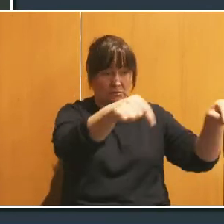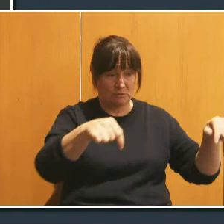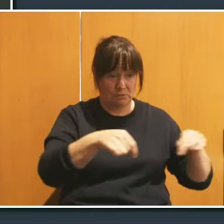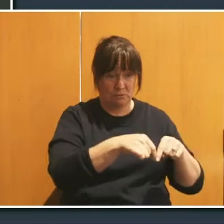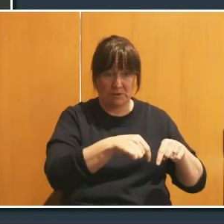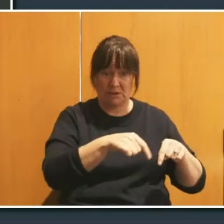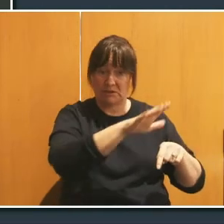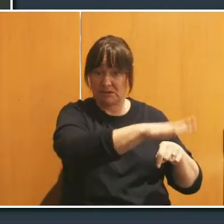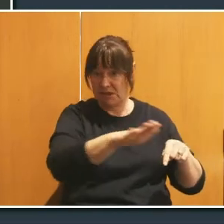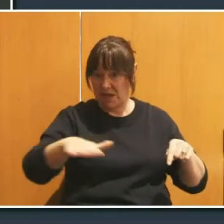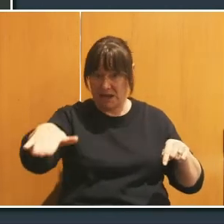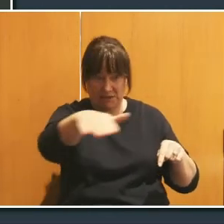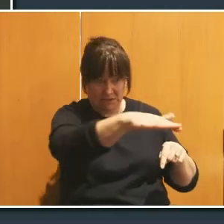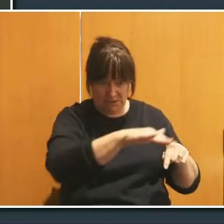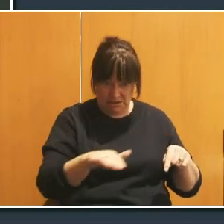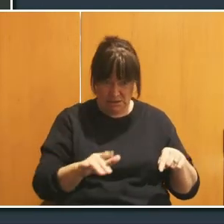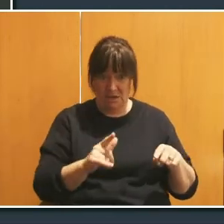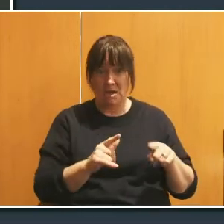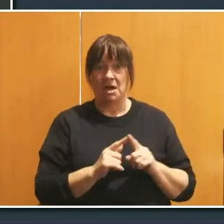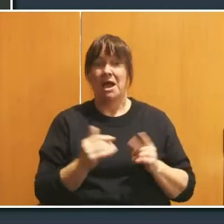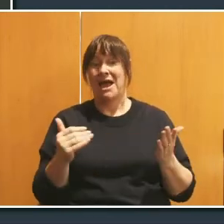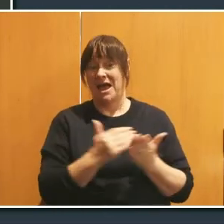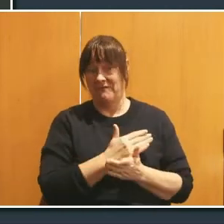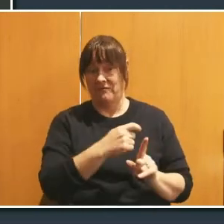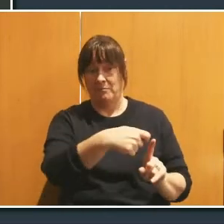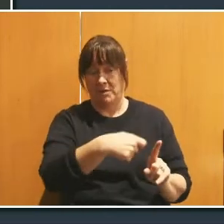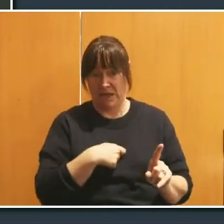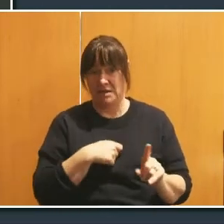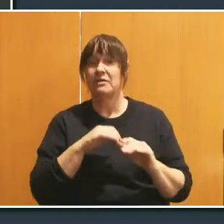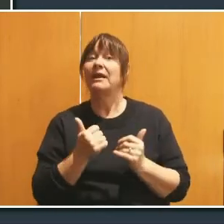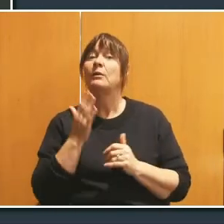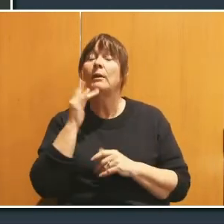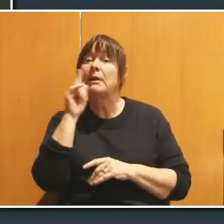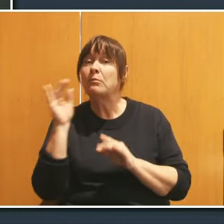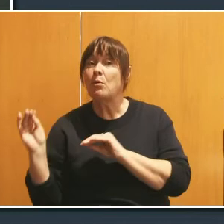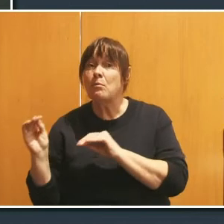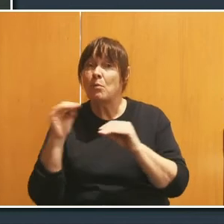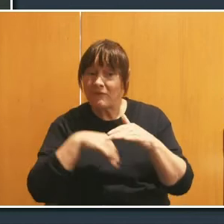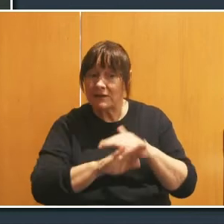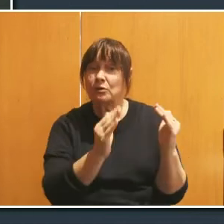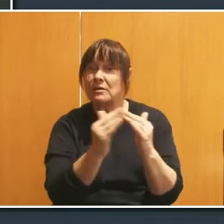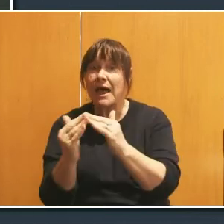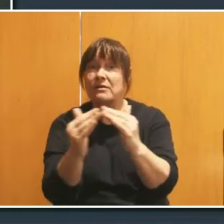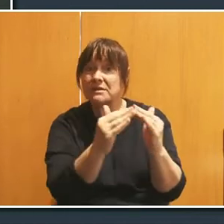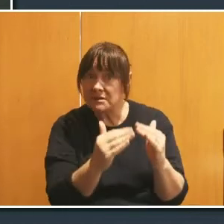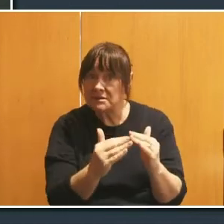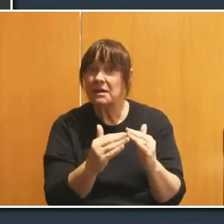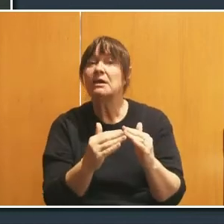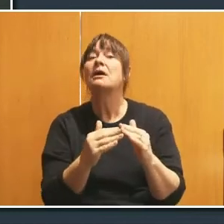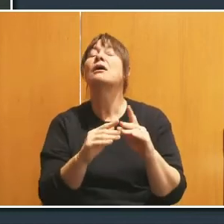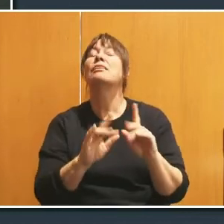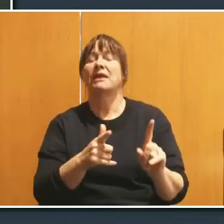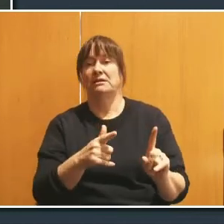be due when there are actual residents living in there, and the cost could then be moved from the developer paying